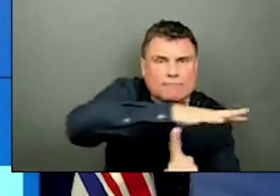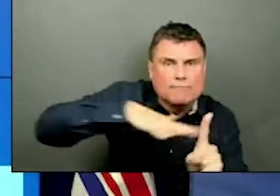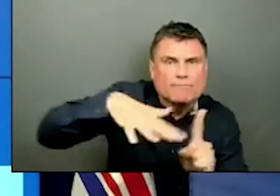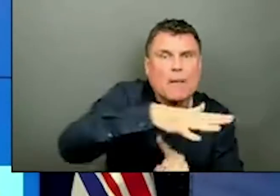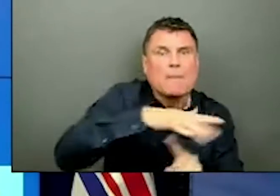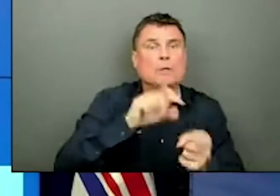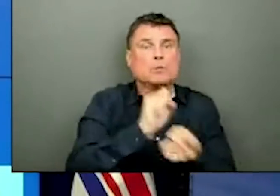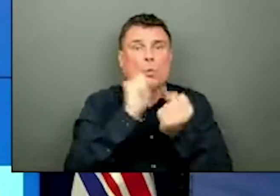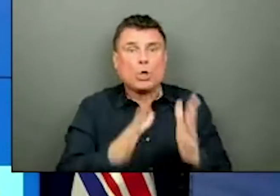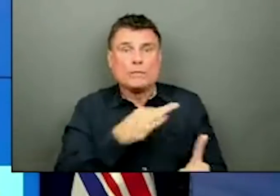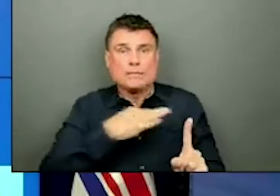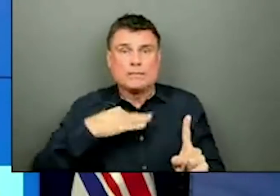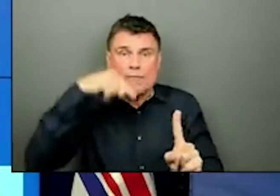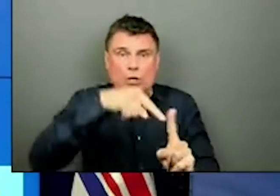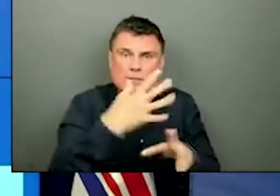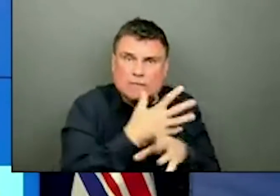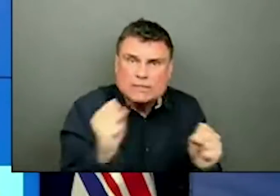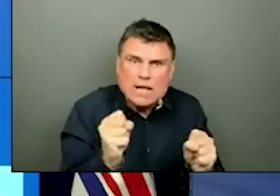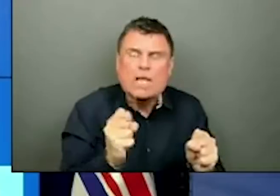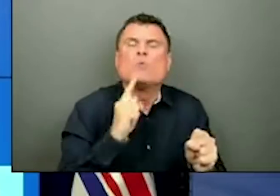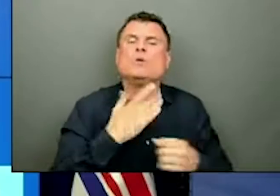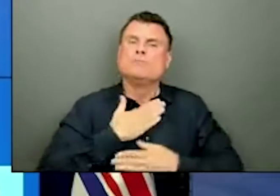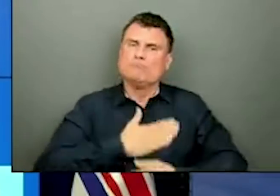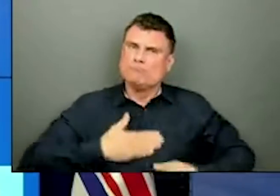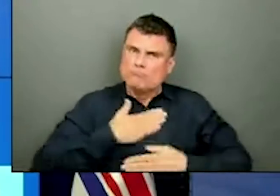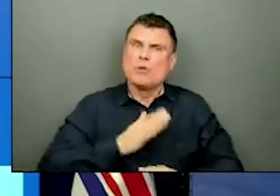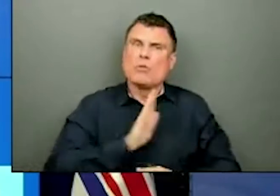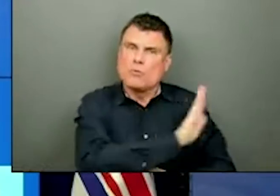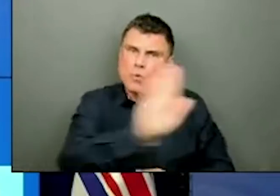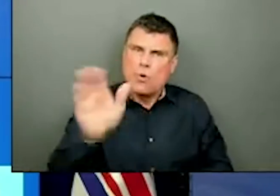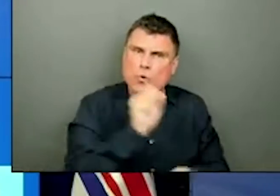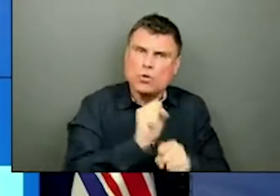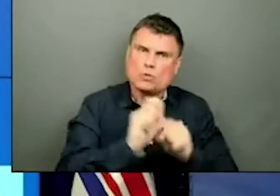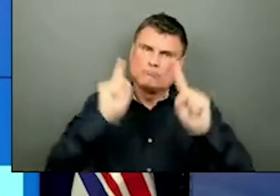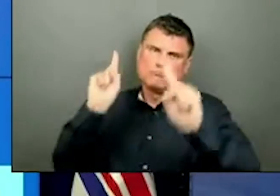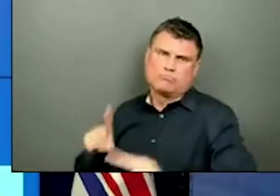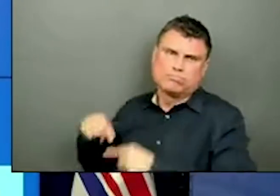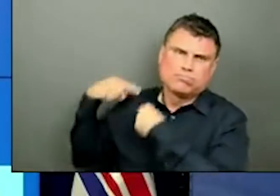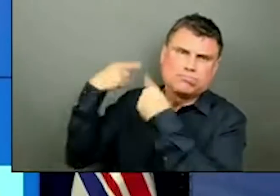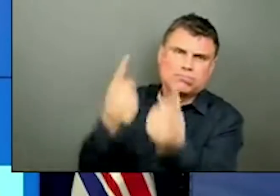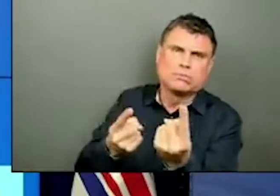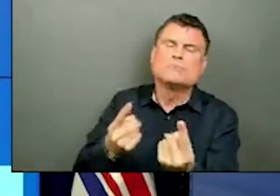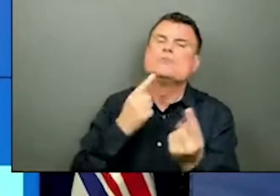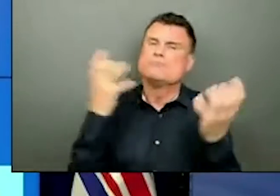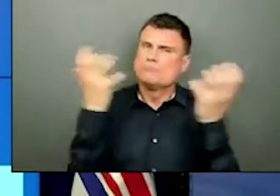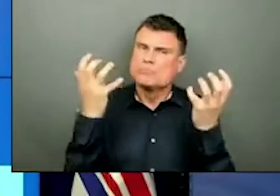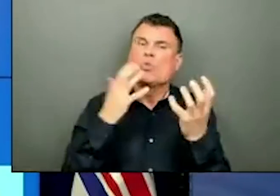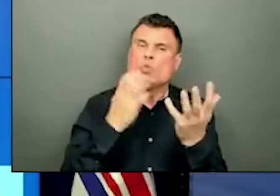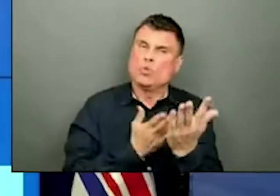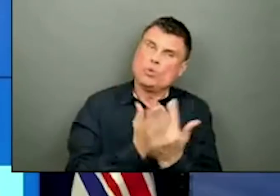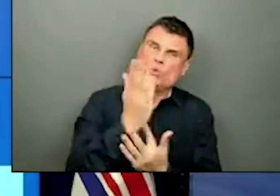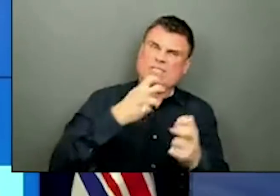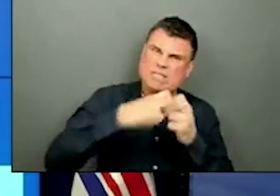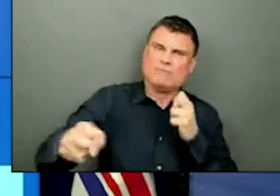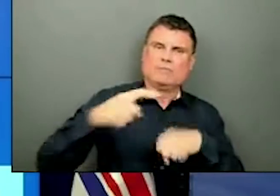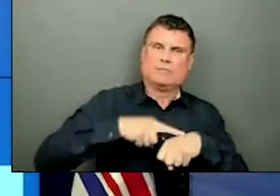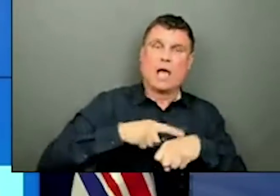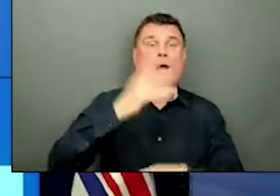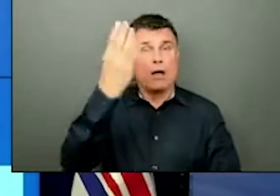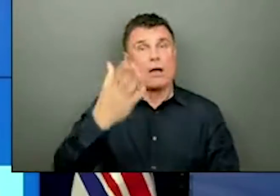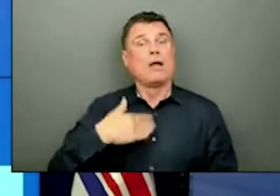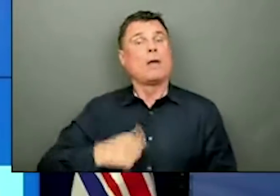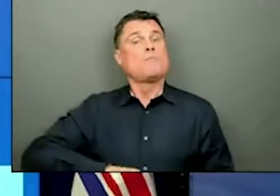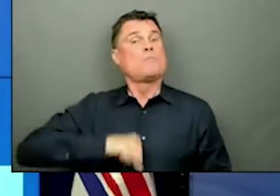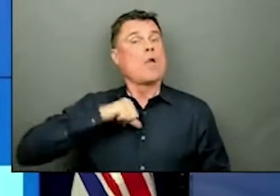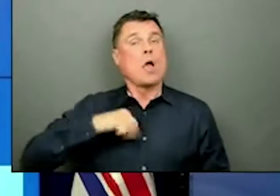We appreciate all the efforts that they've put in during such a challenging time. While I've been proud of the work that businesses have done to keep